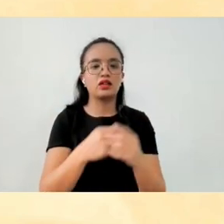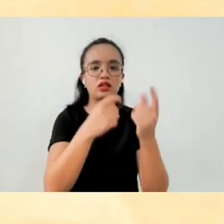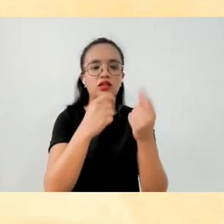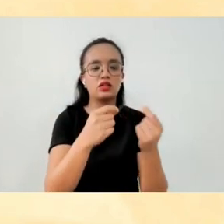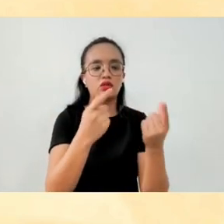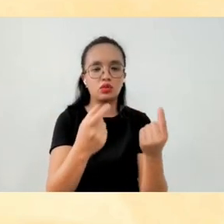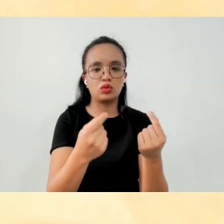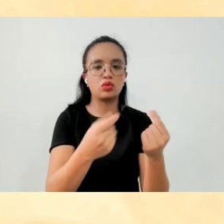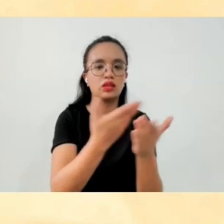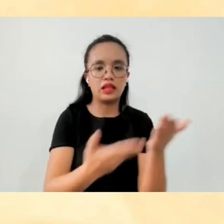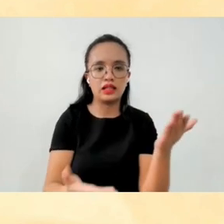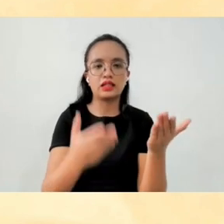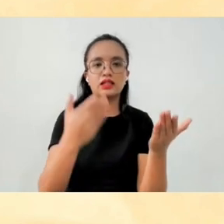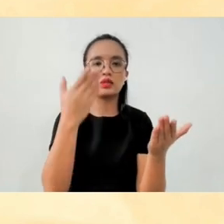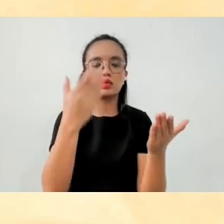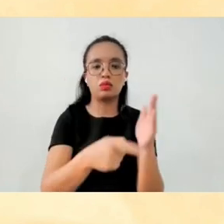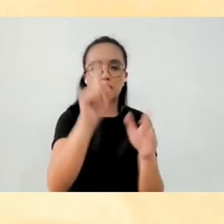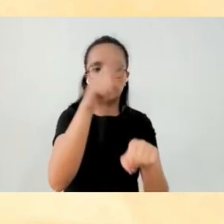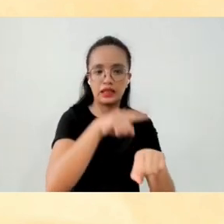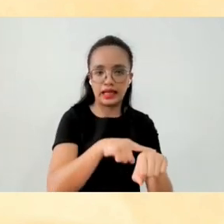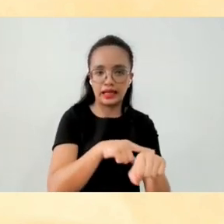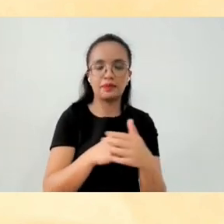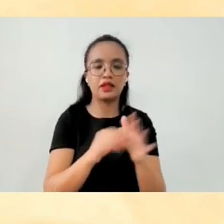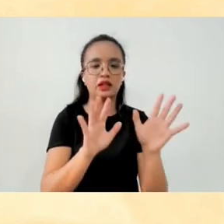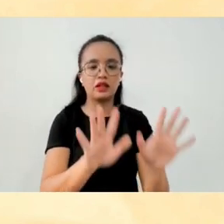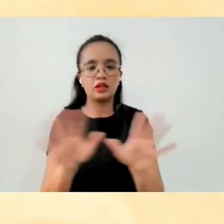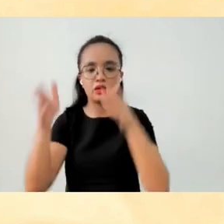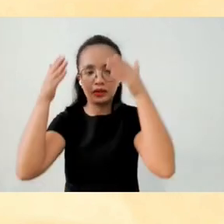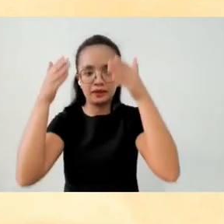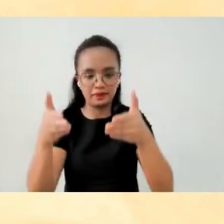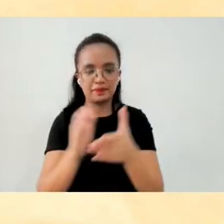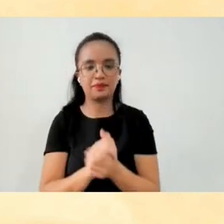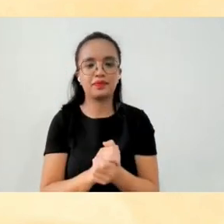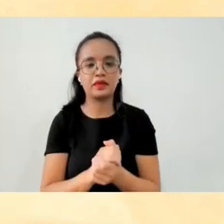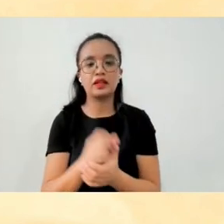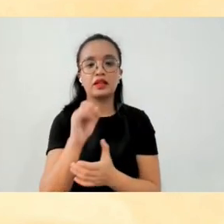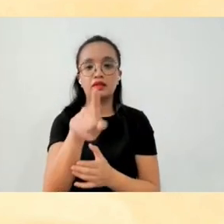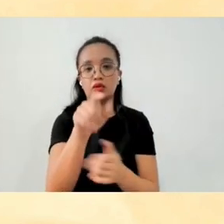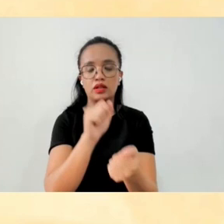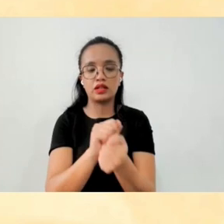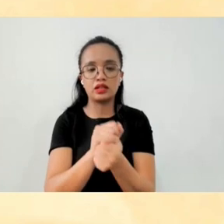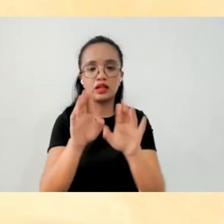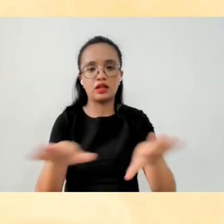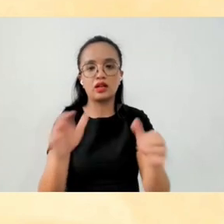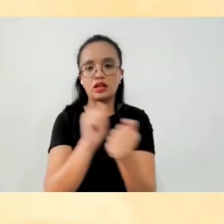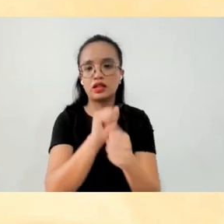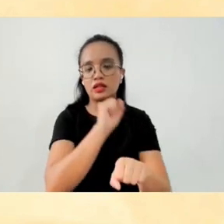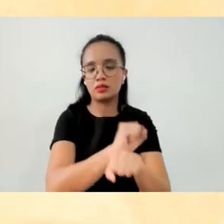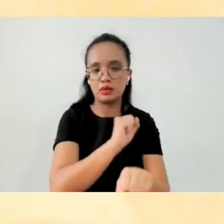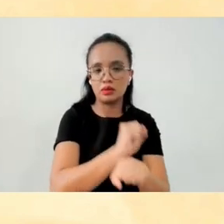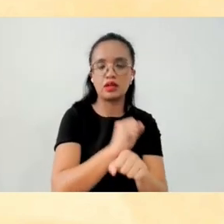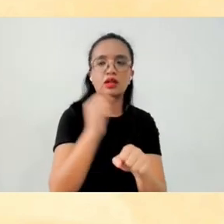and focus on what you're doing in a calm way. If you are with your child, workmates, or family right